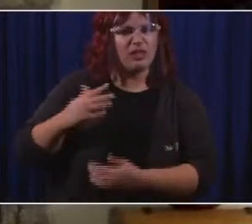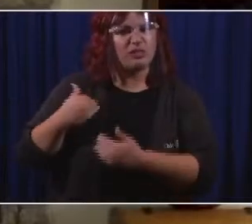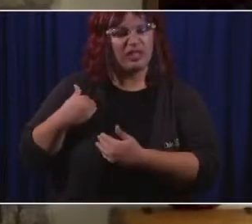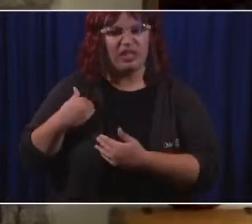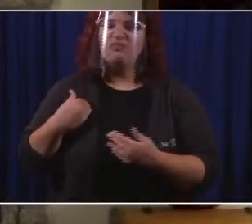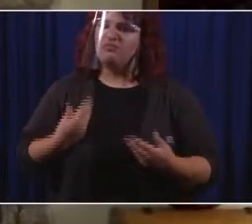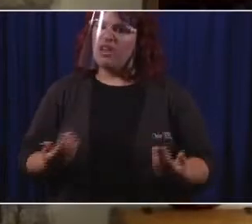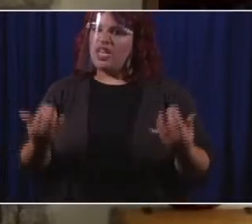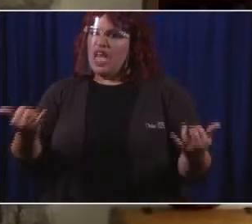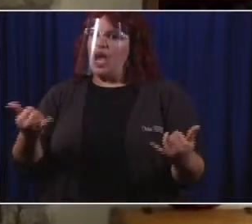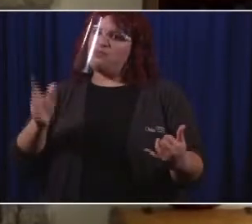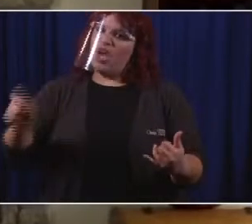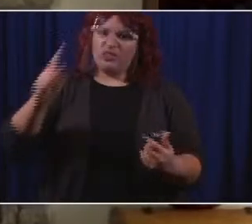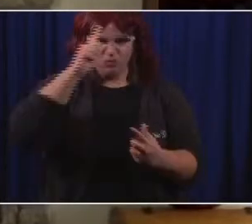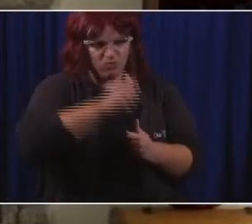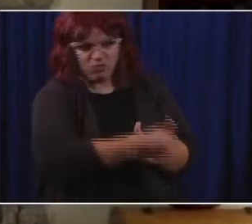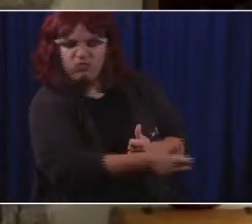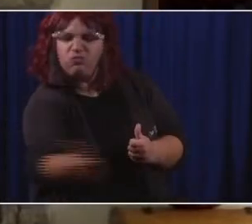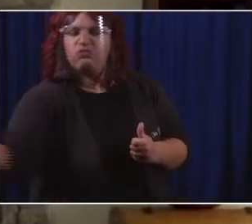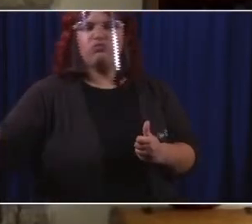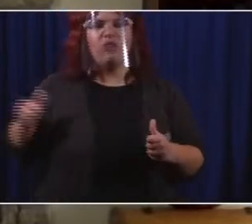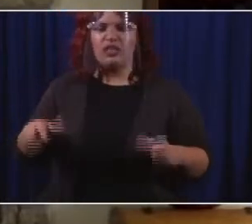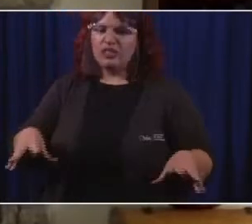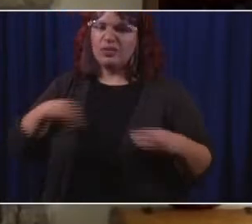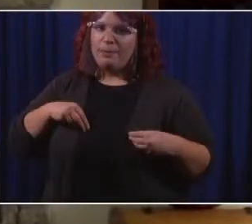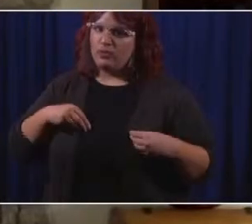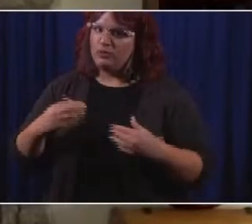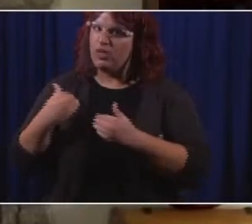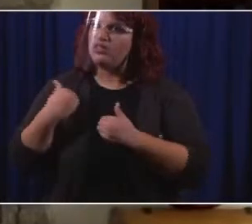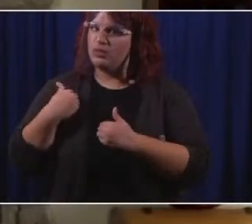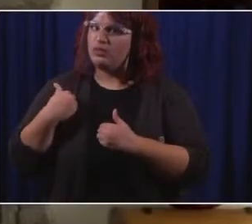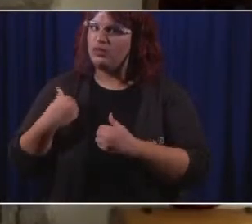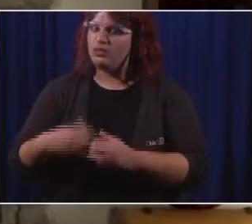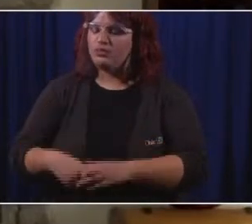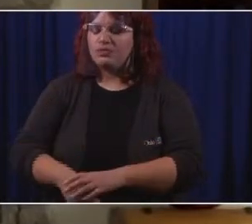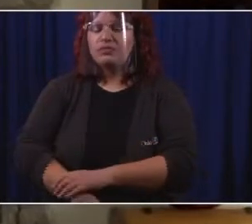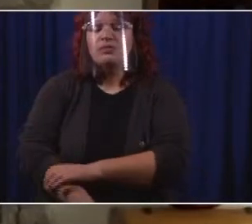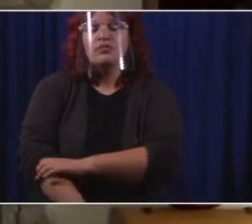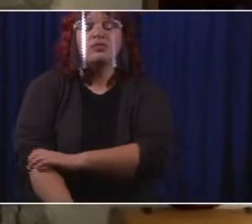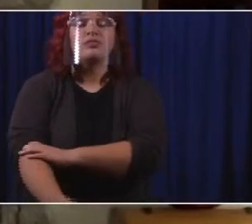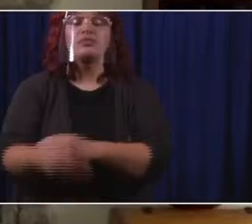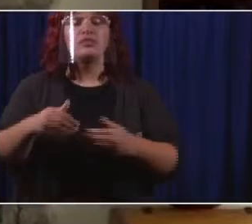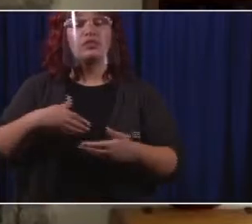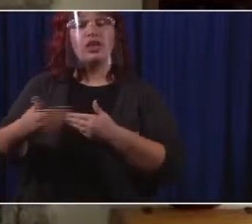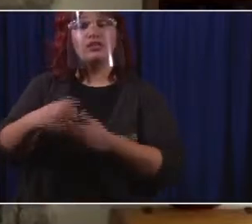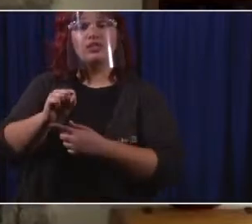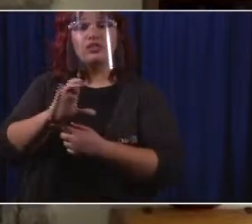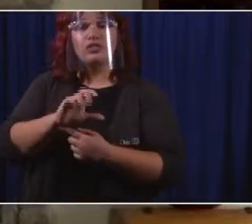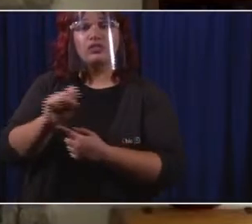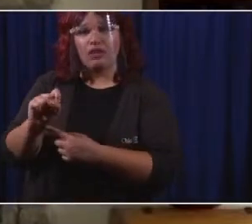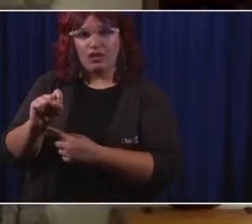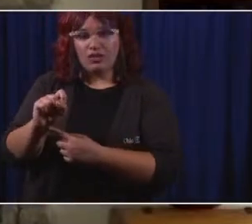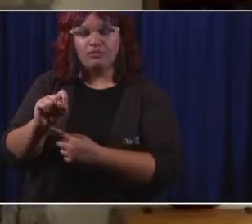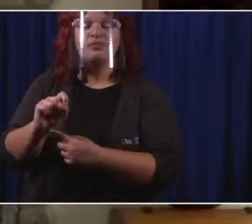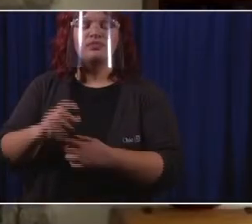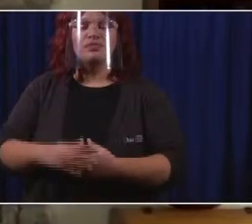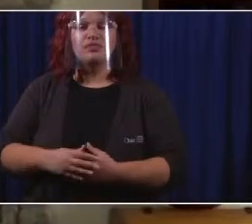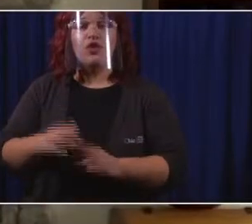Next question is from Scott Hallis at the Xenia Daily Gazette. Hey, Scott. Hey, Governor, how are you? I'm